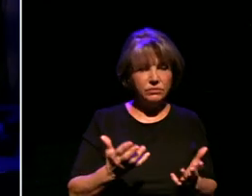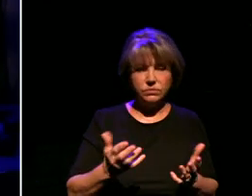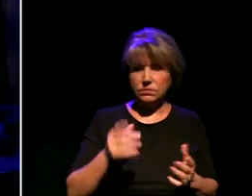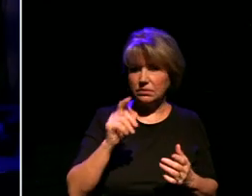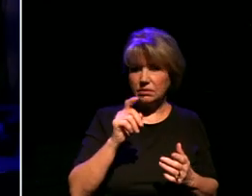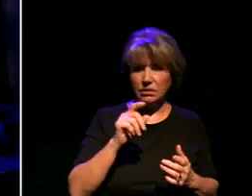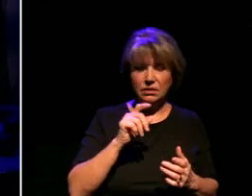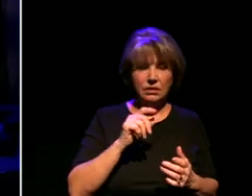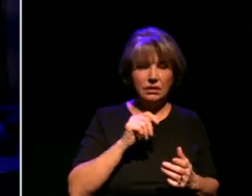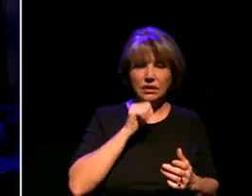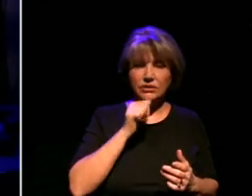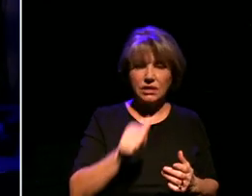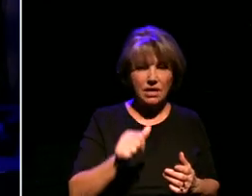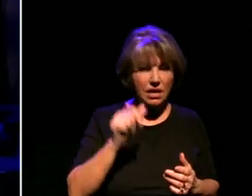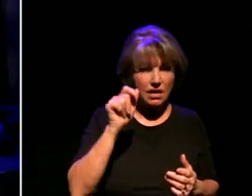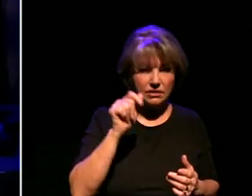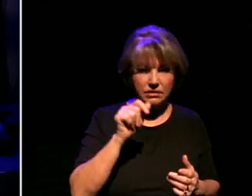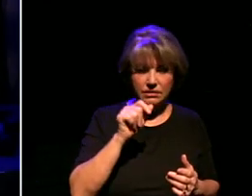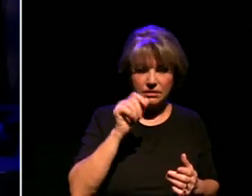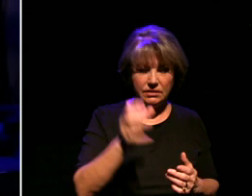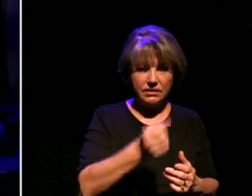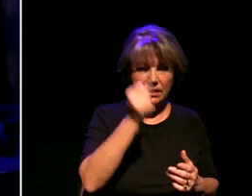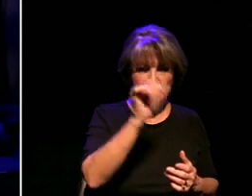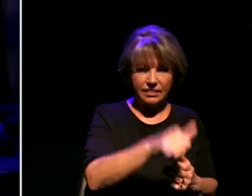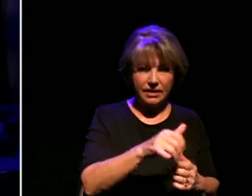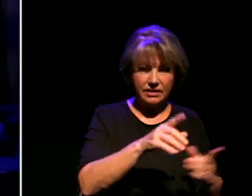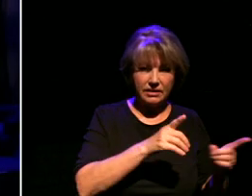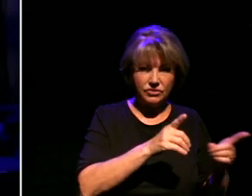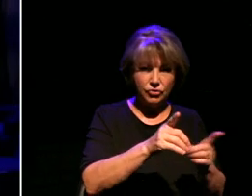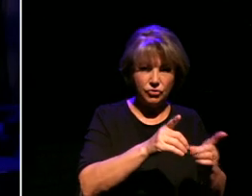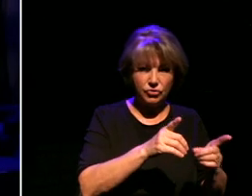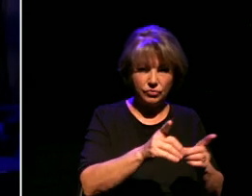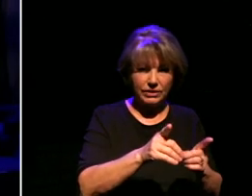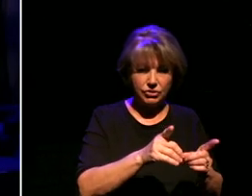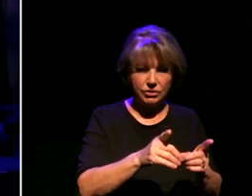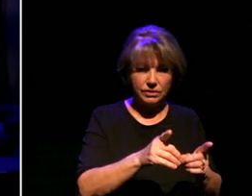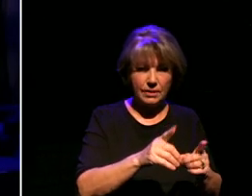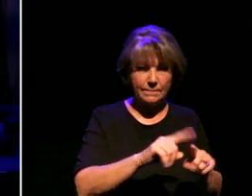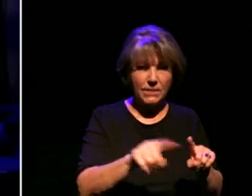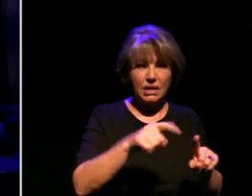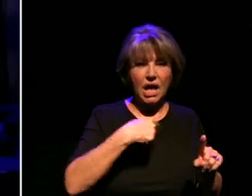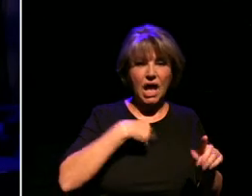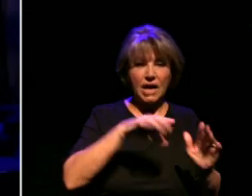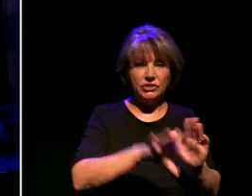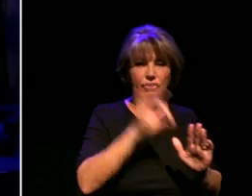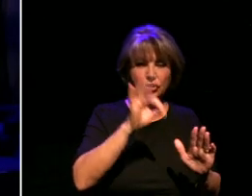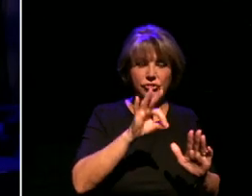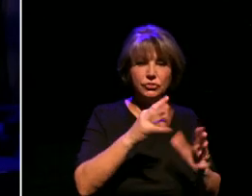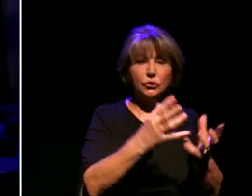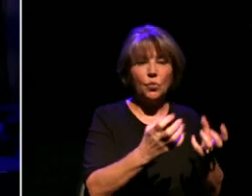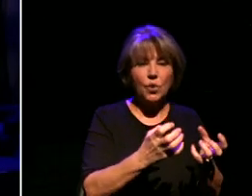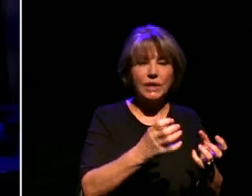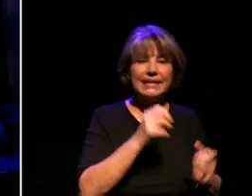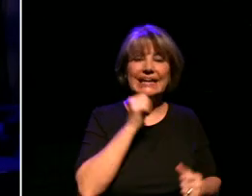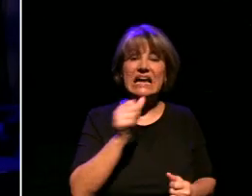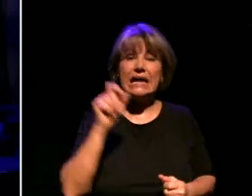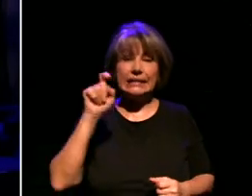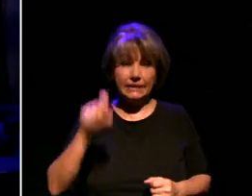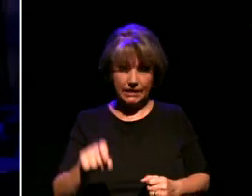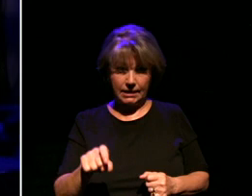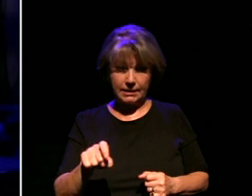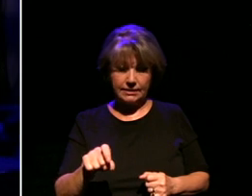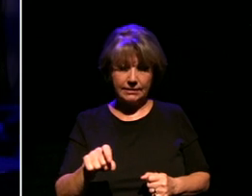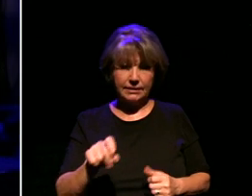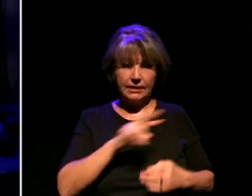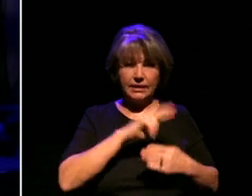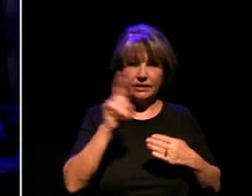shouldn't have taken that direction. I saw a better direction, but I chose to go with a want rather than a need. And as a result, that's